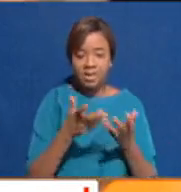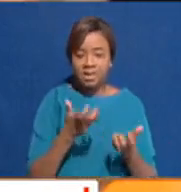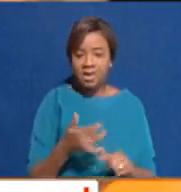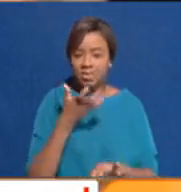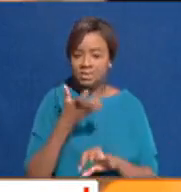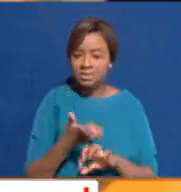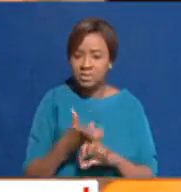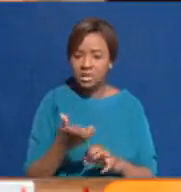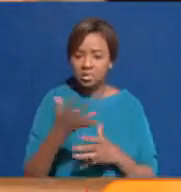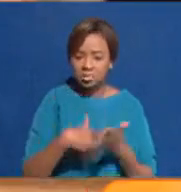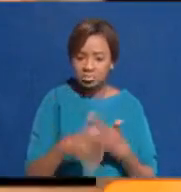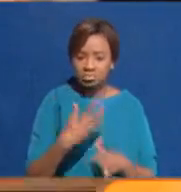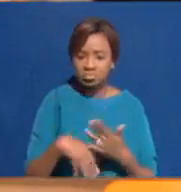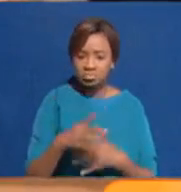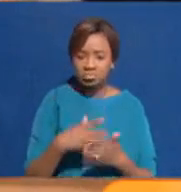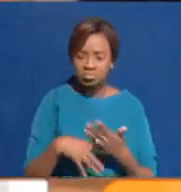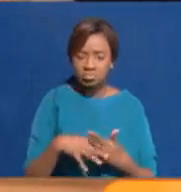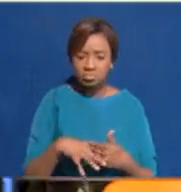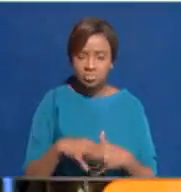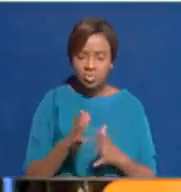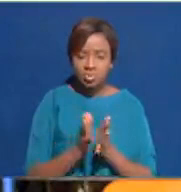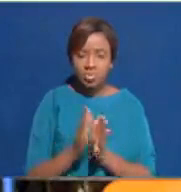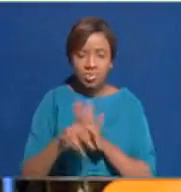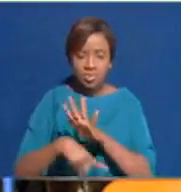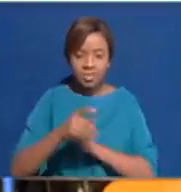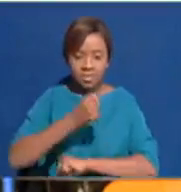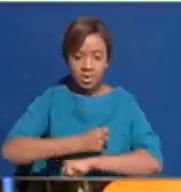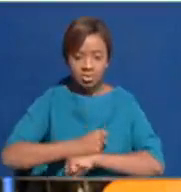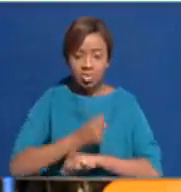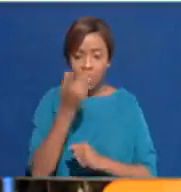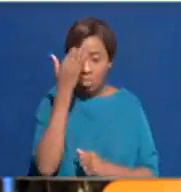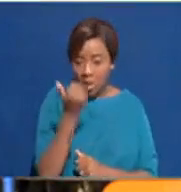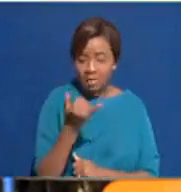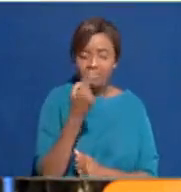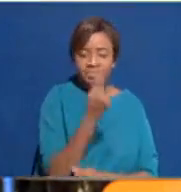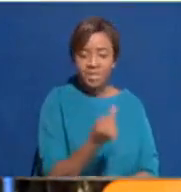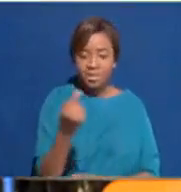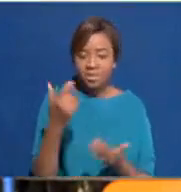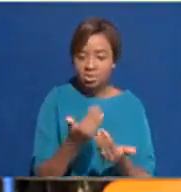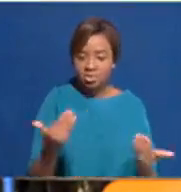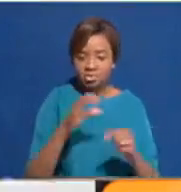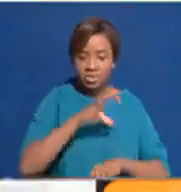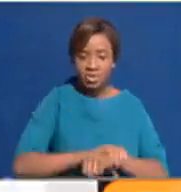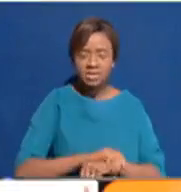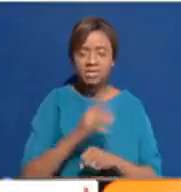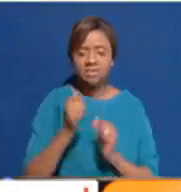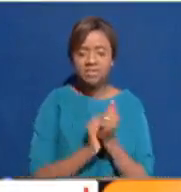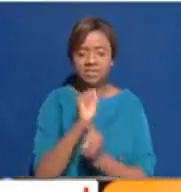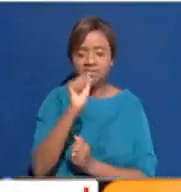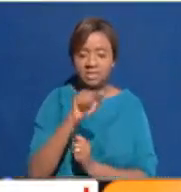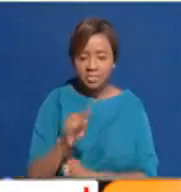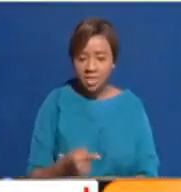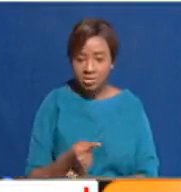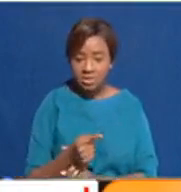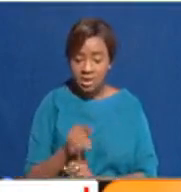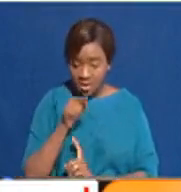pamoja na sa primary. Each child is supposed to be receiving 15,000.